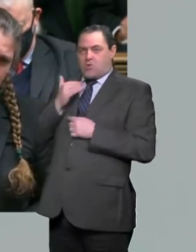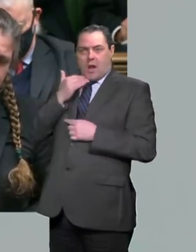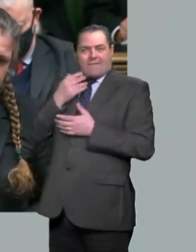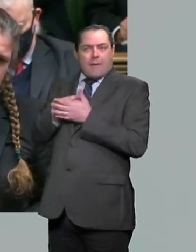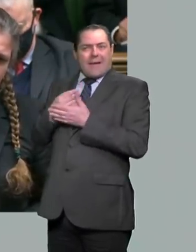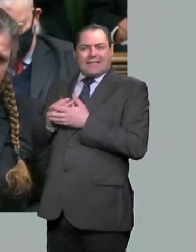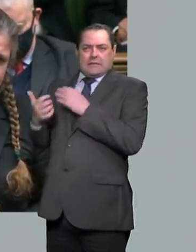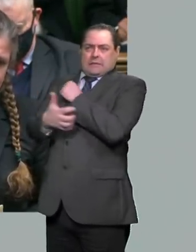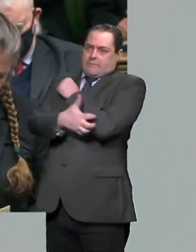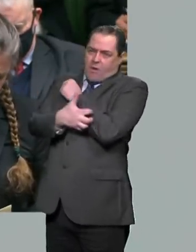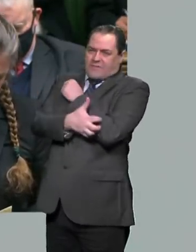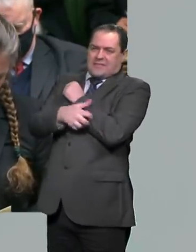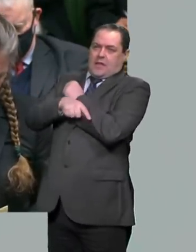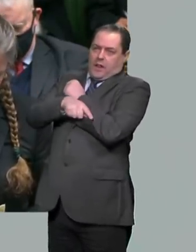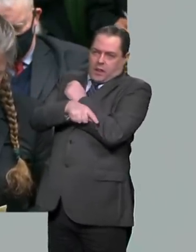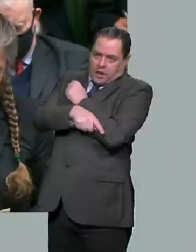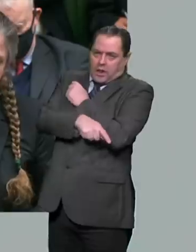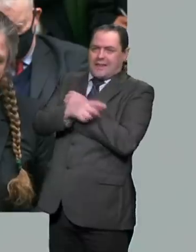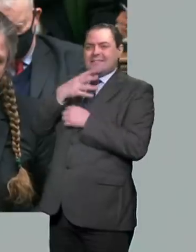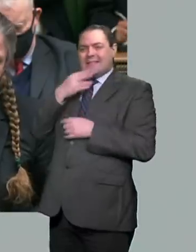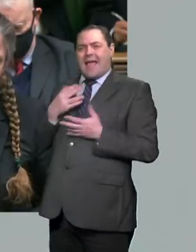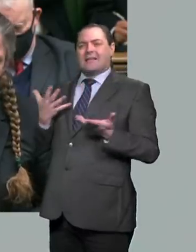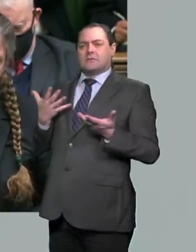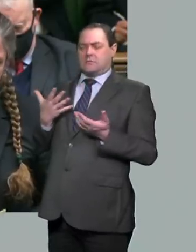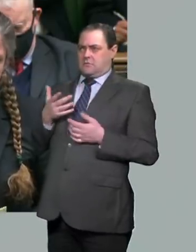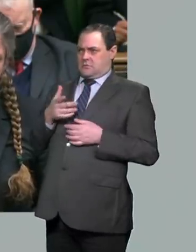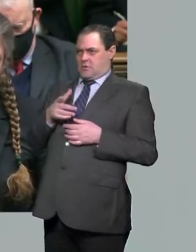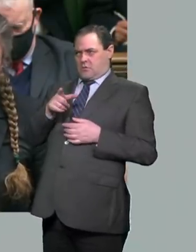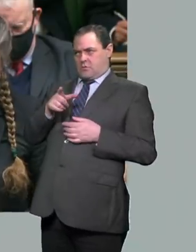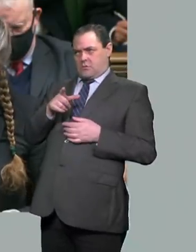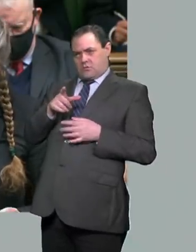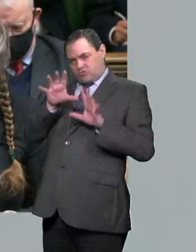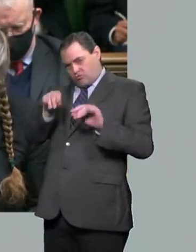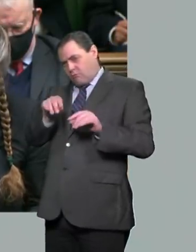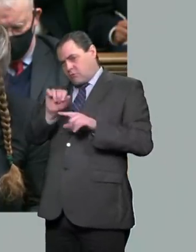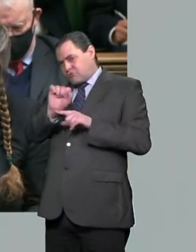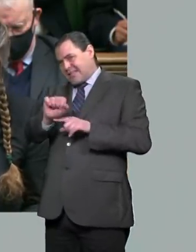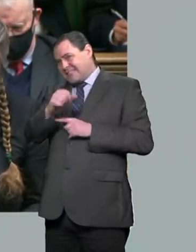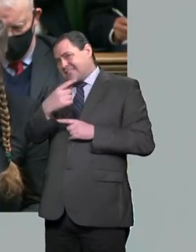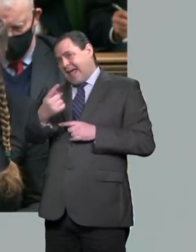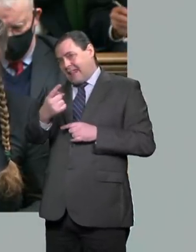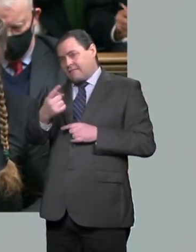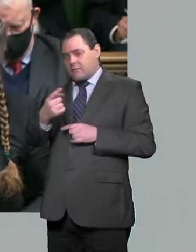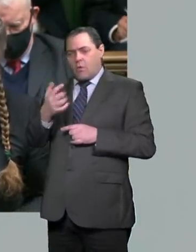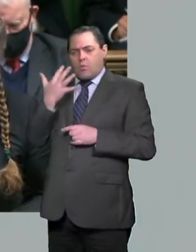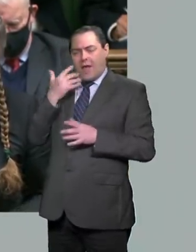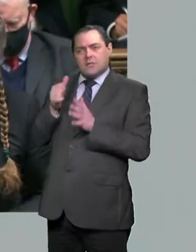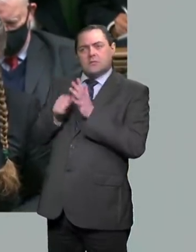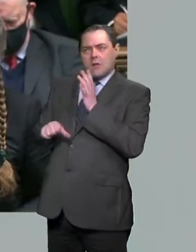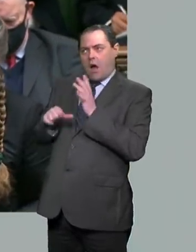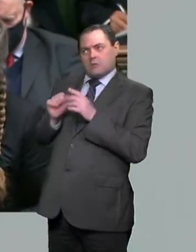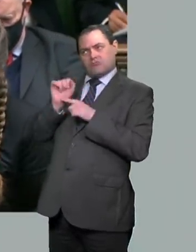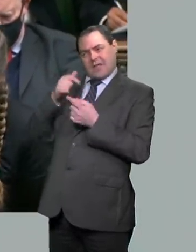into poverty and debt. So when is he going to stop protecting himself and start protecting